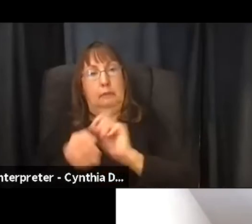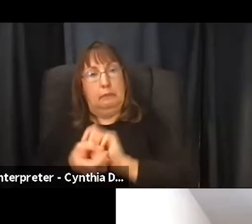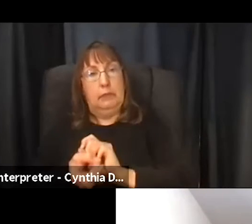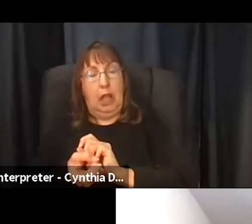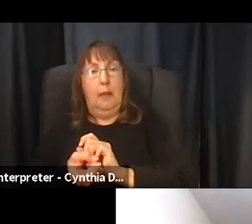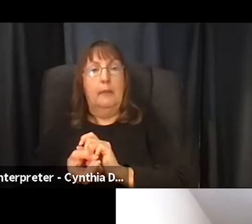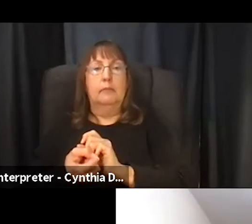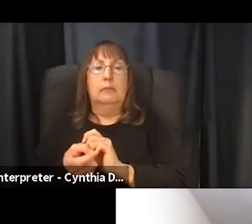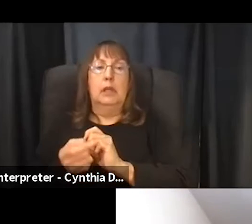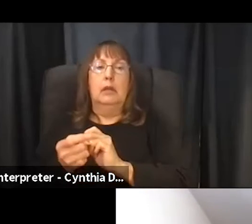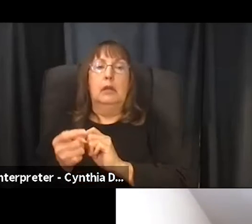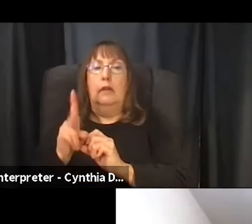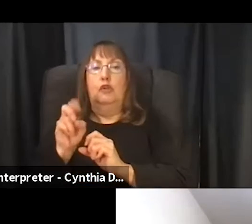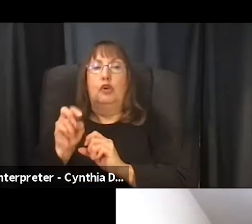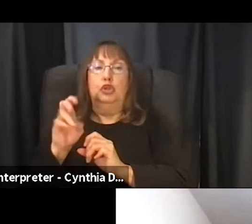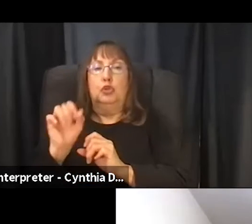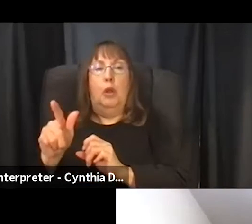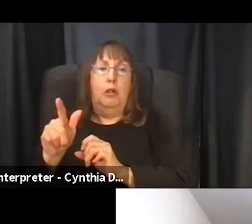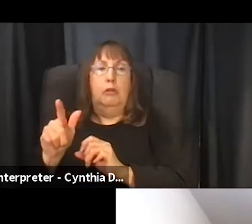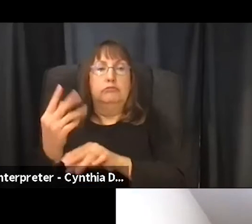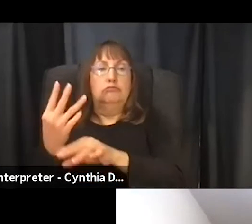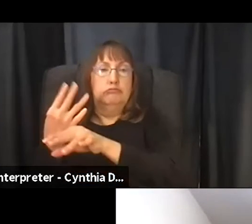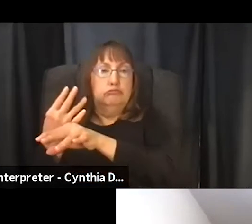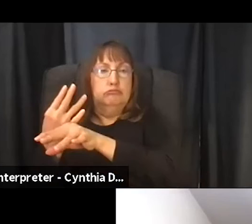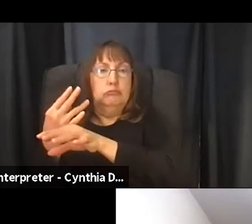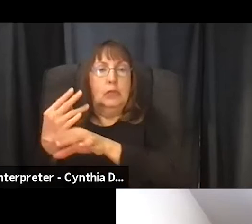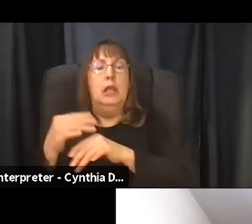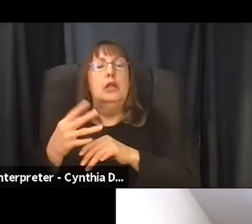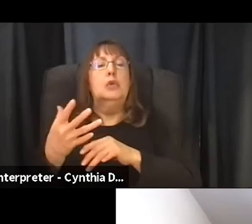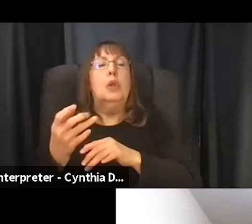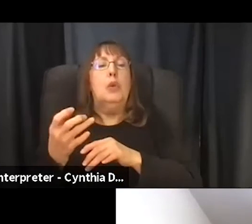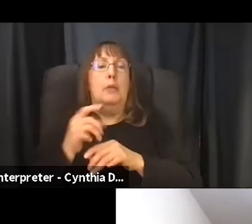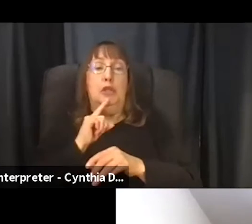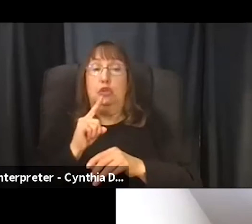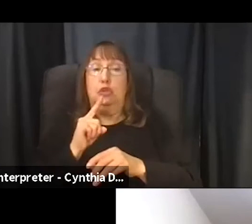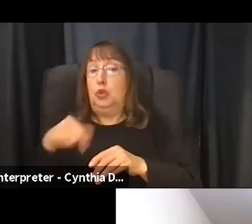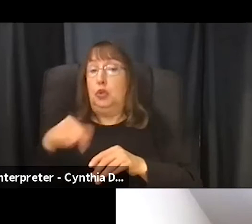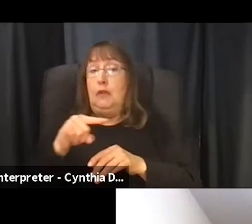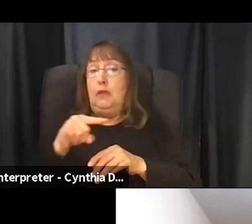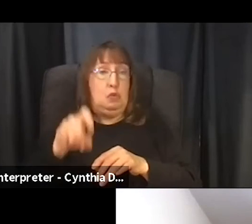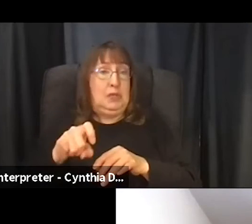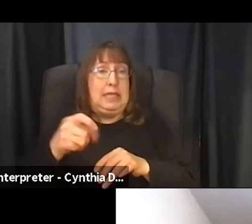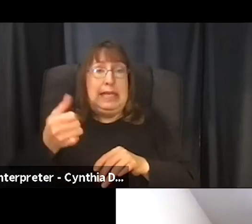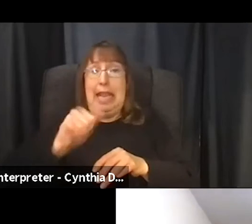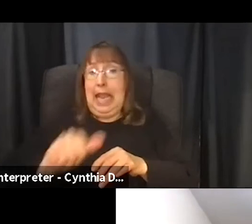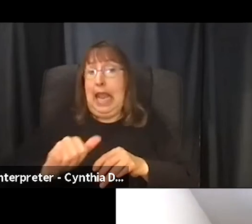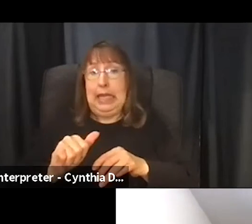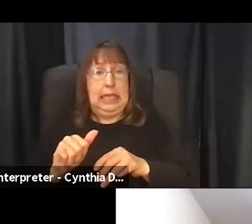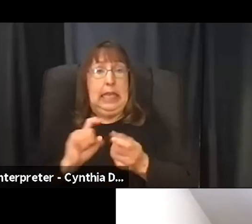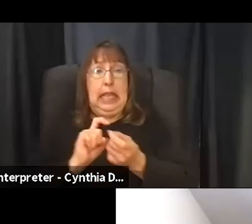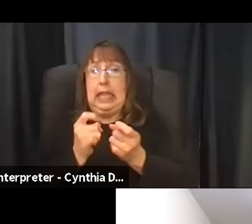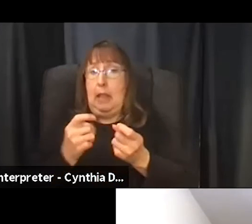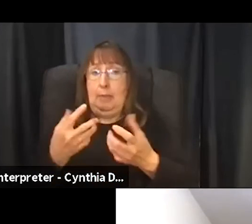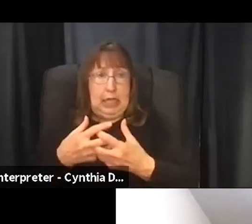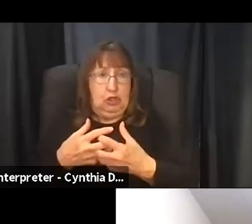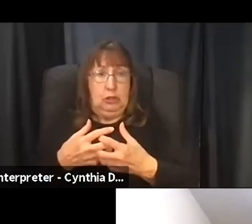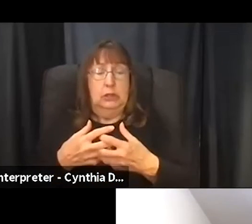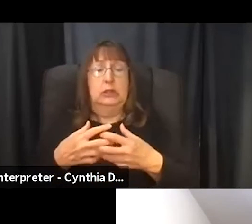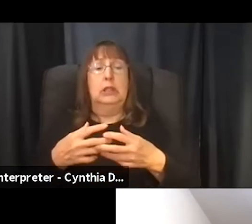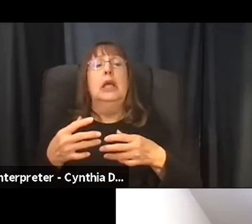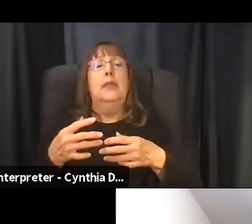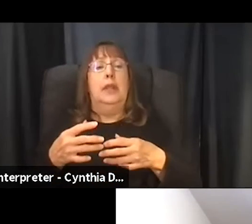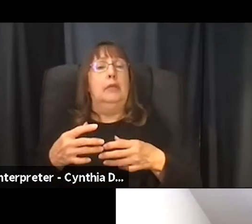want to make absolutely sure that if anyone needs any accommodations of any type, that they are being fulfilled